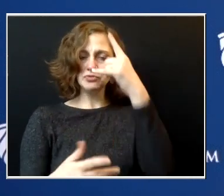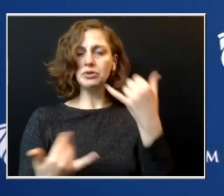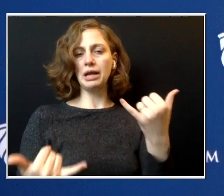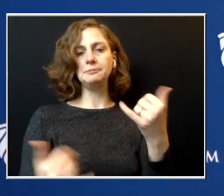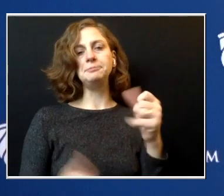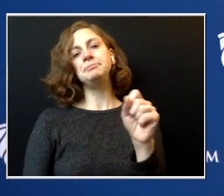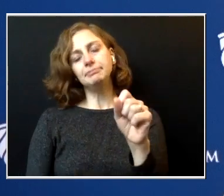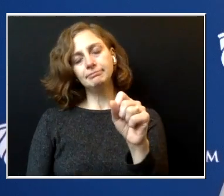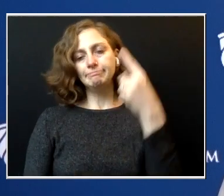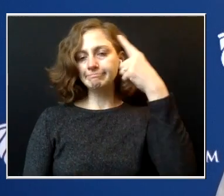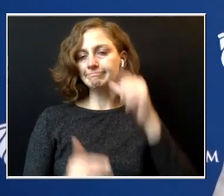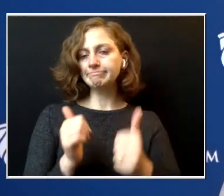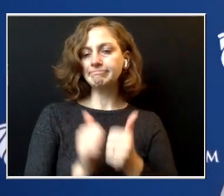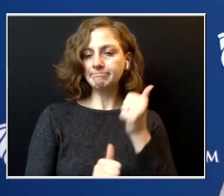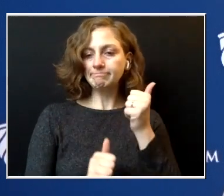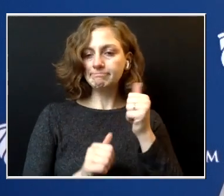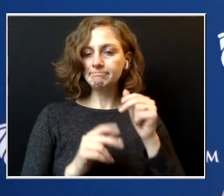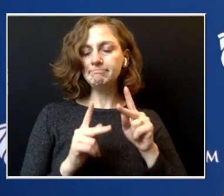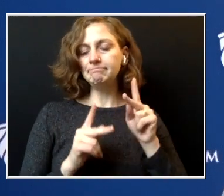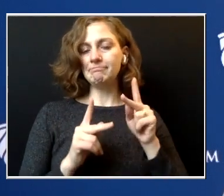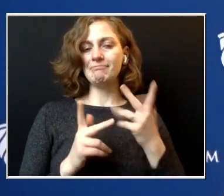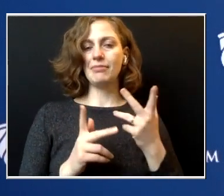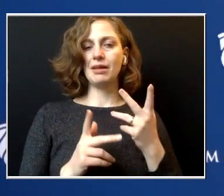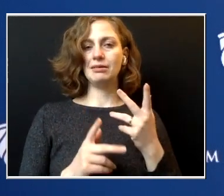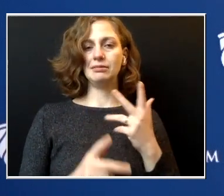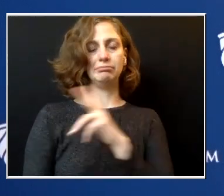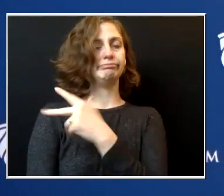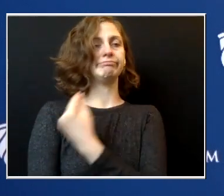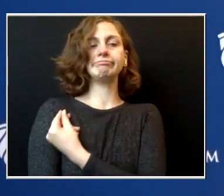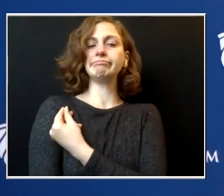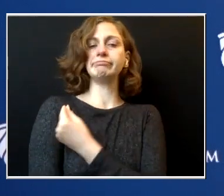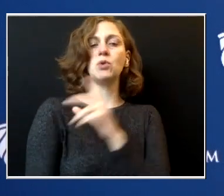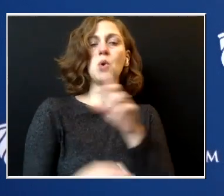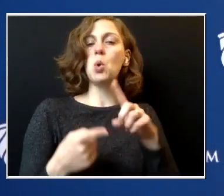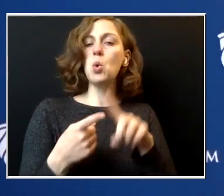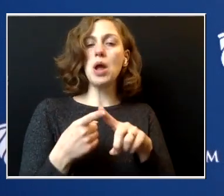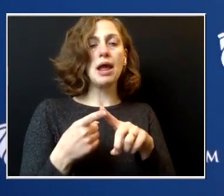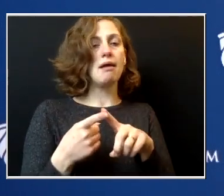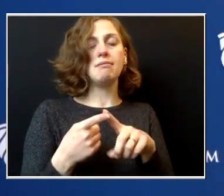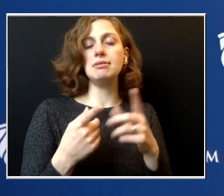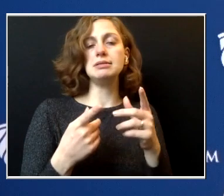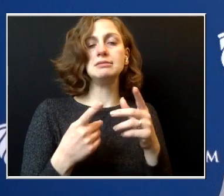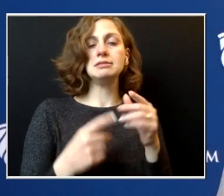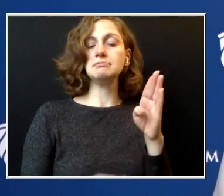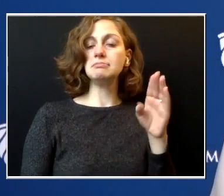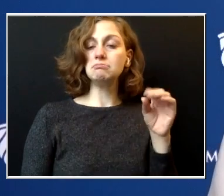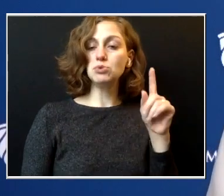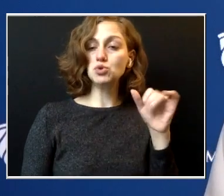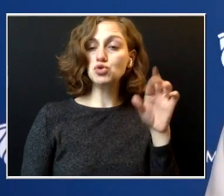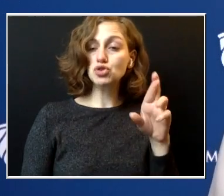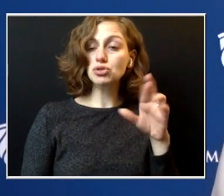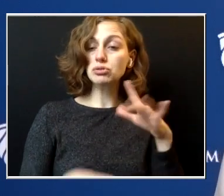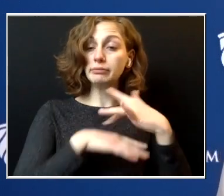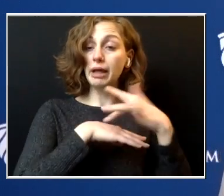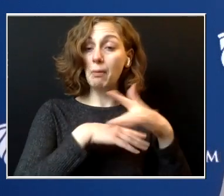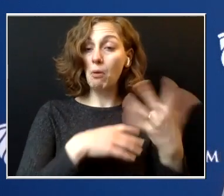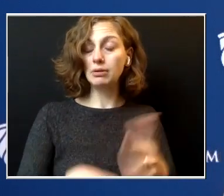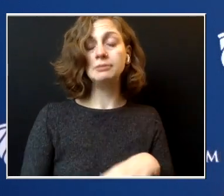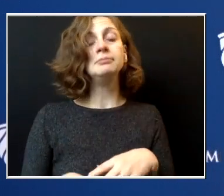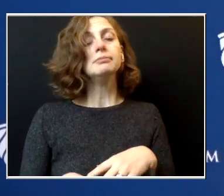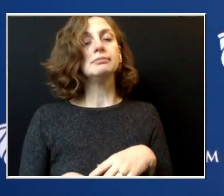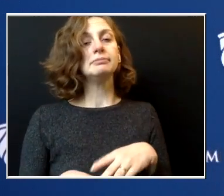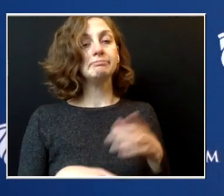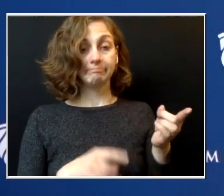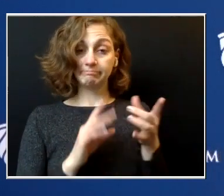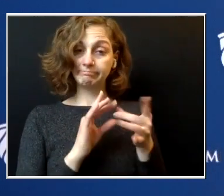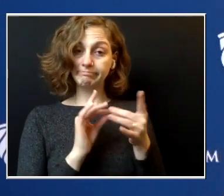of this one, when the new vaccine, when the update comes out. But just as you had mentioned, as we were talking earlier, for those that are moderately